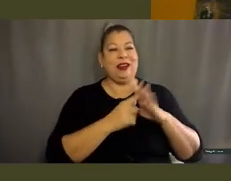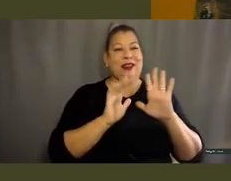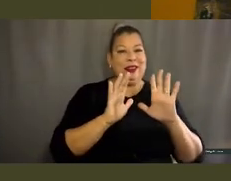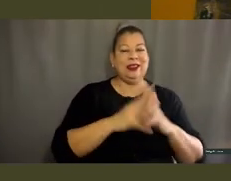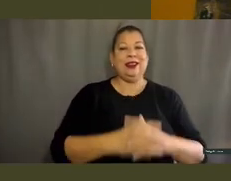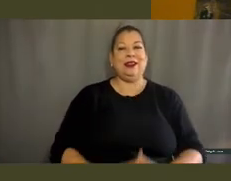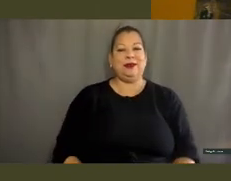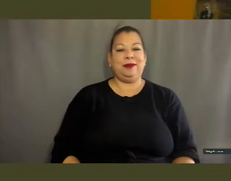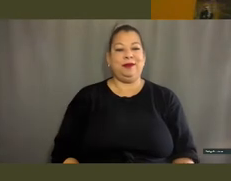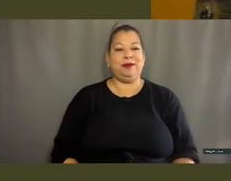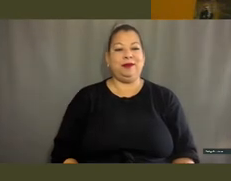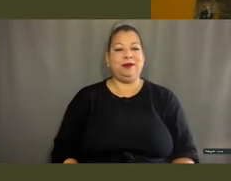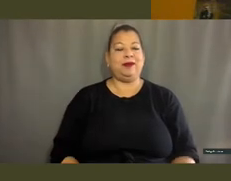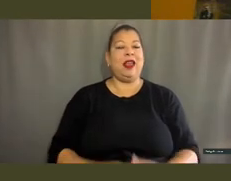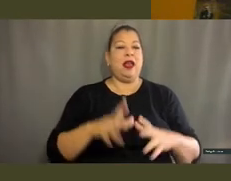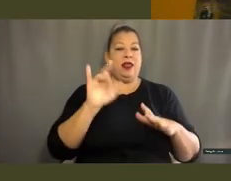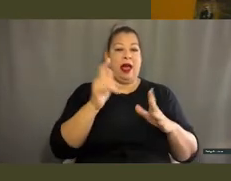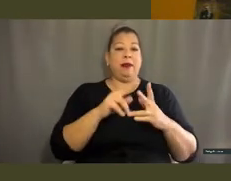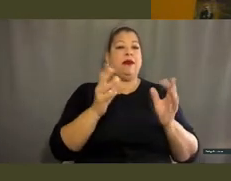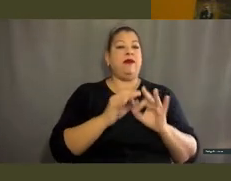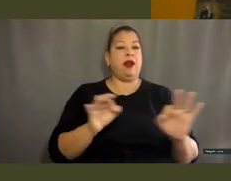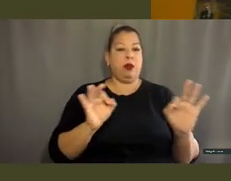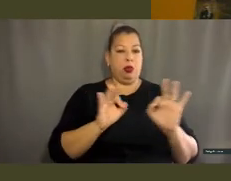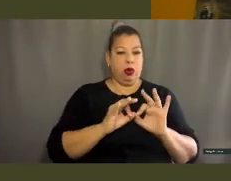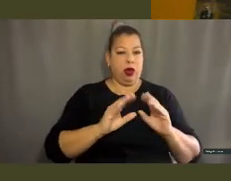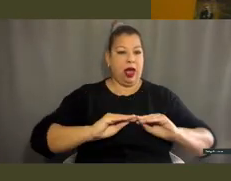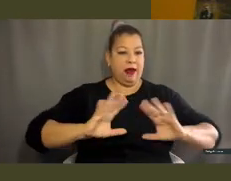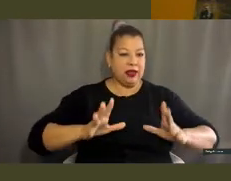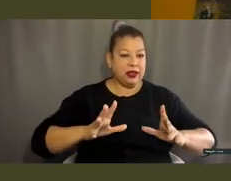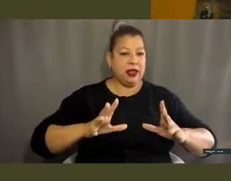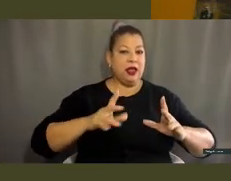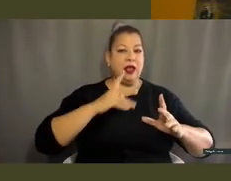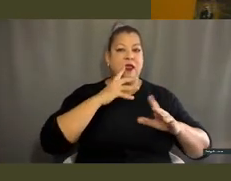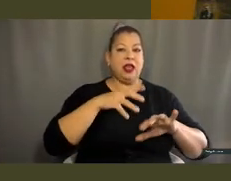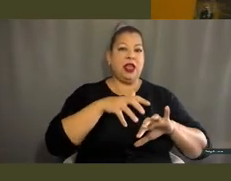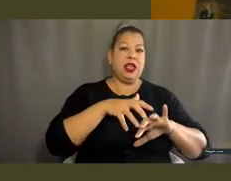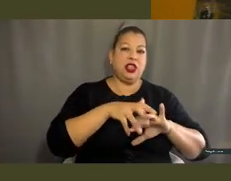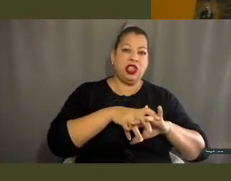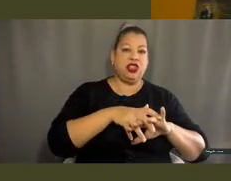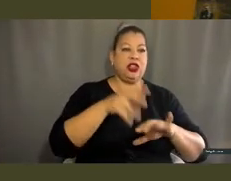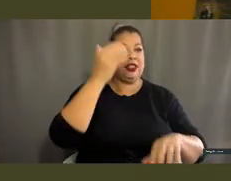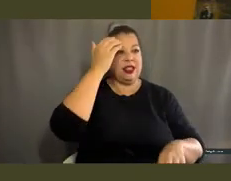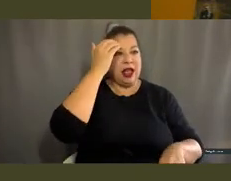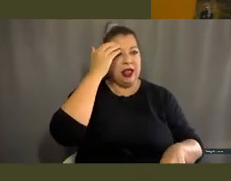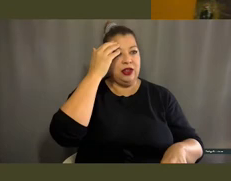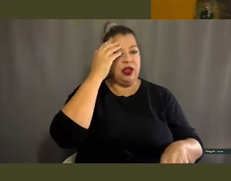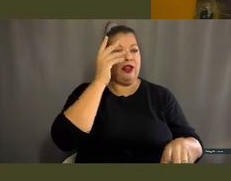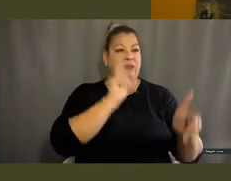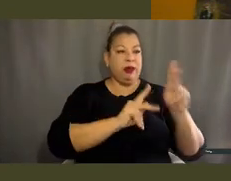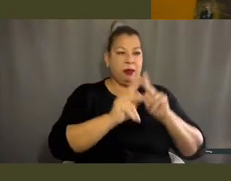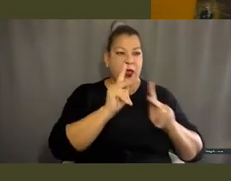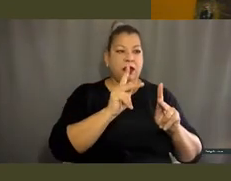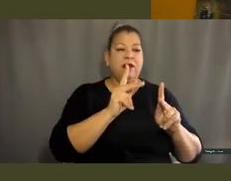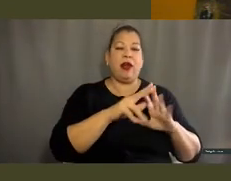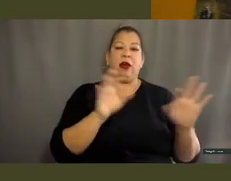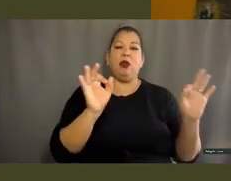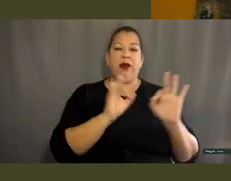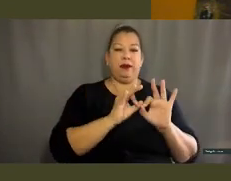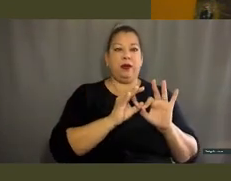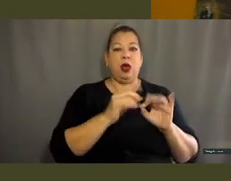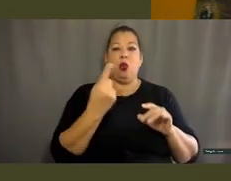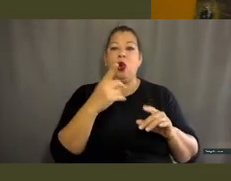So that's going to be very important, and obviously the Indigenous knowledge will be feeding into that as well, I'm sure. I've got one quick